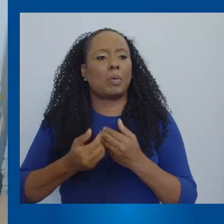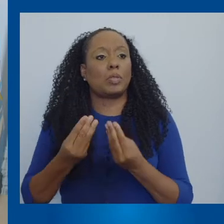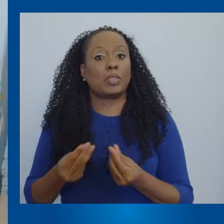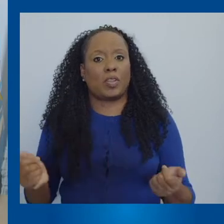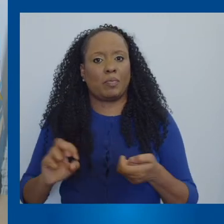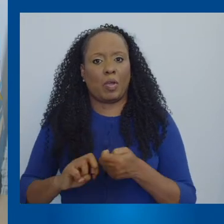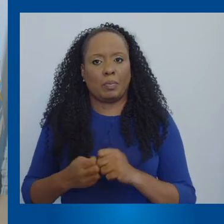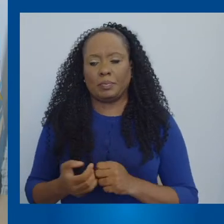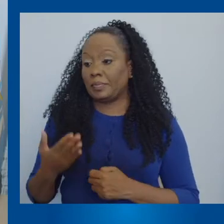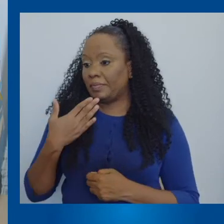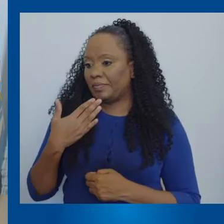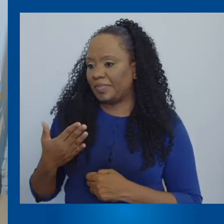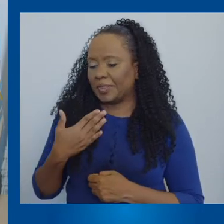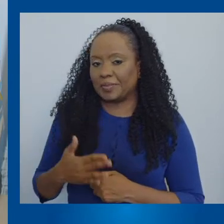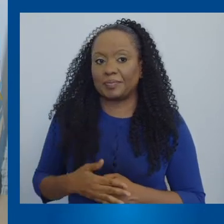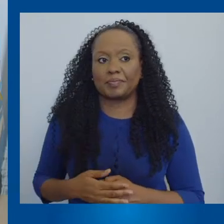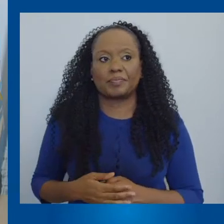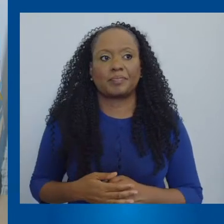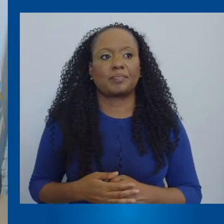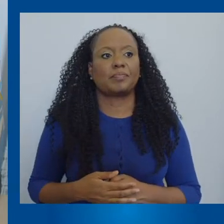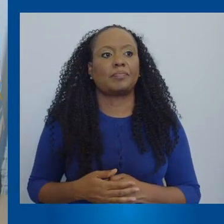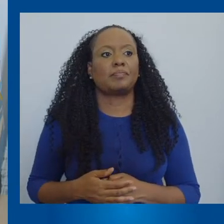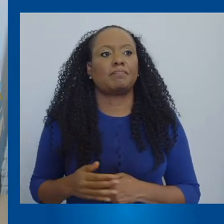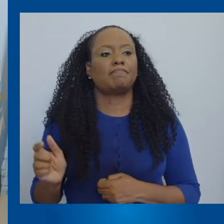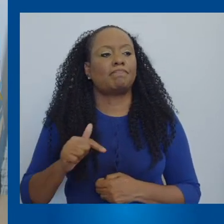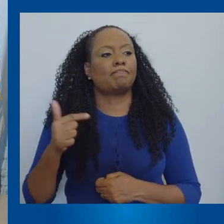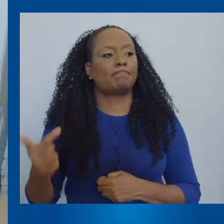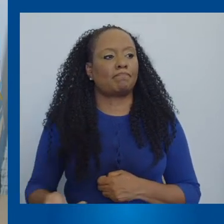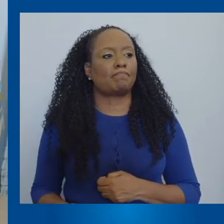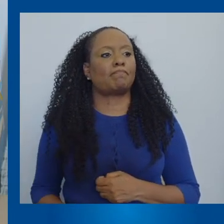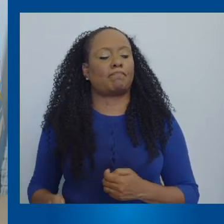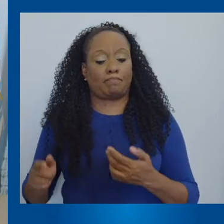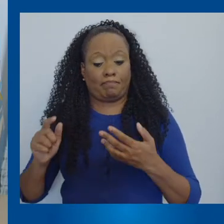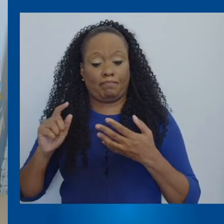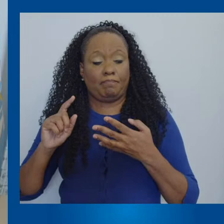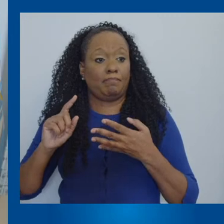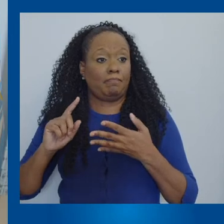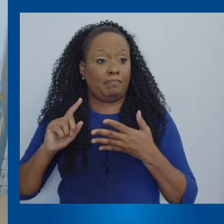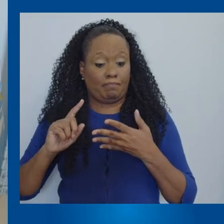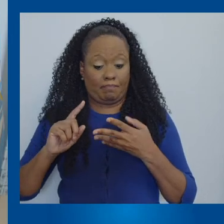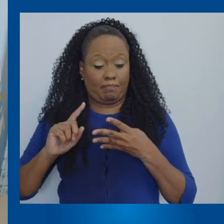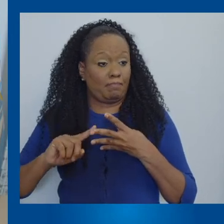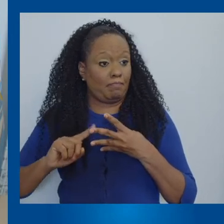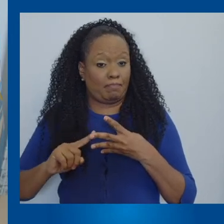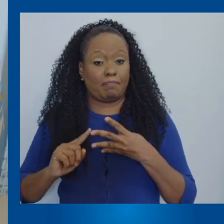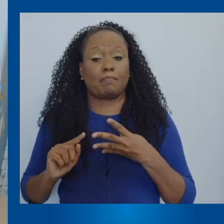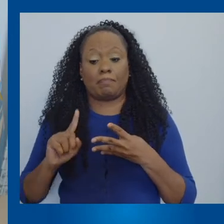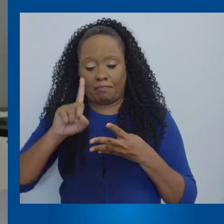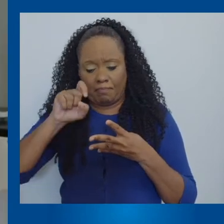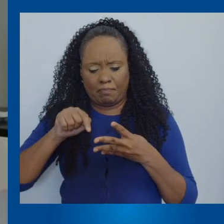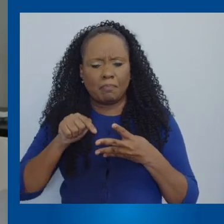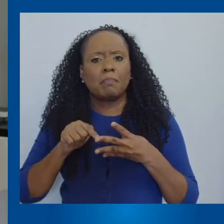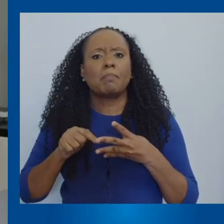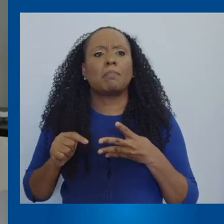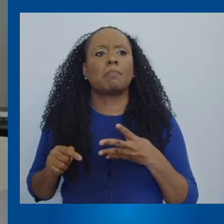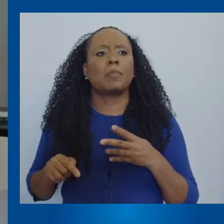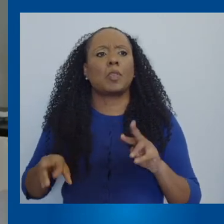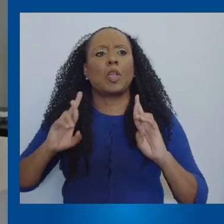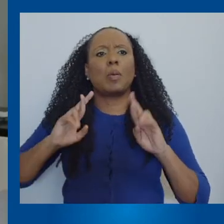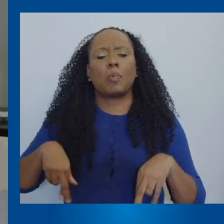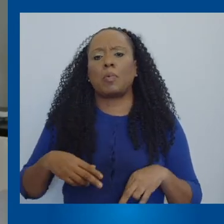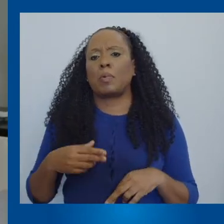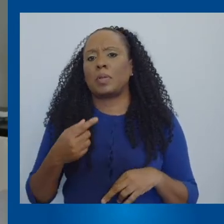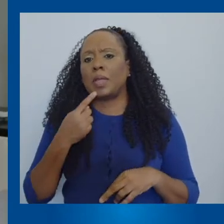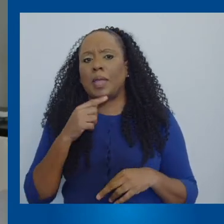Excellency. The next question is for the Executive Director of the UN Environment Program. The report makes clear links between